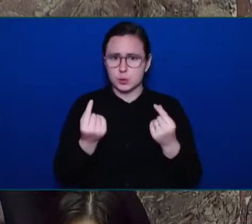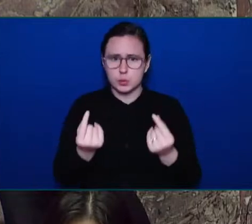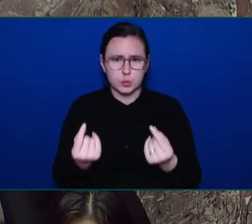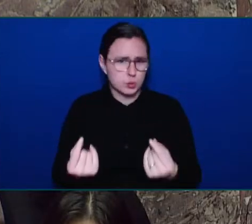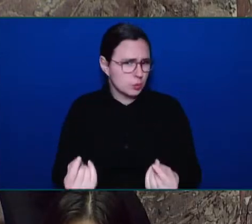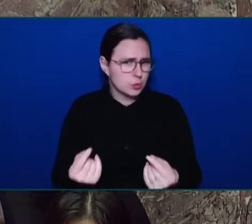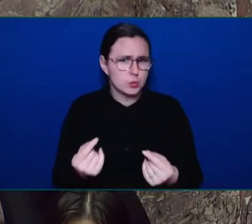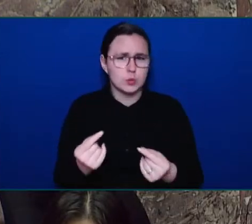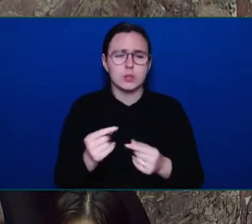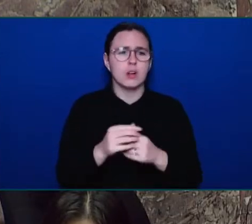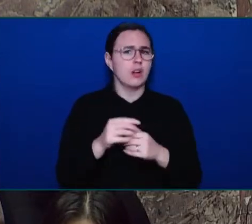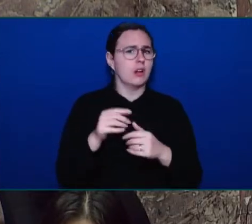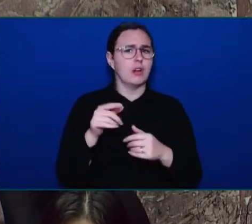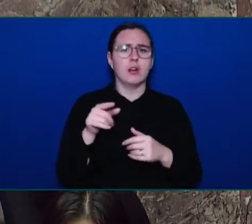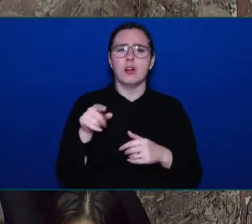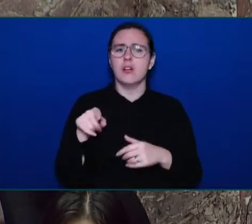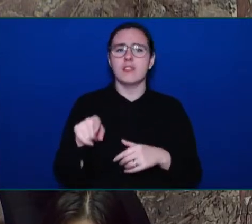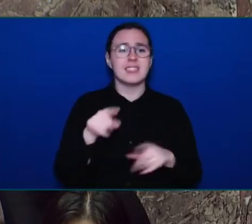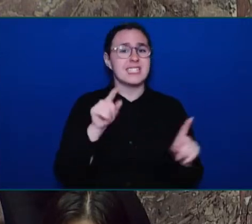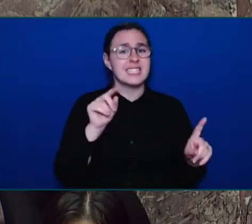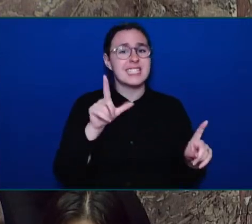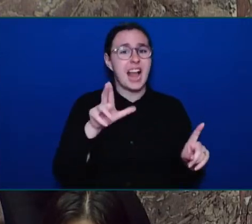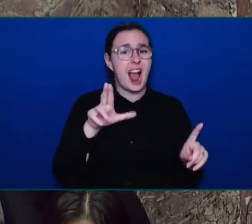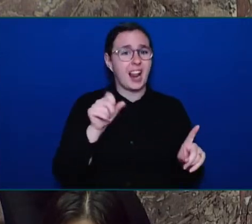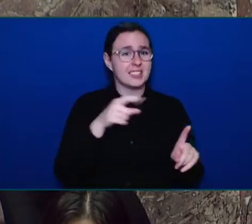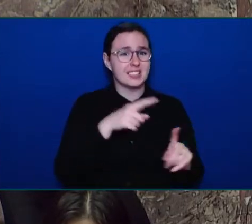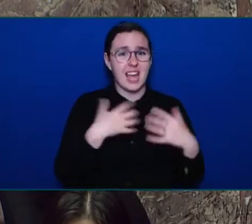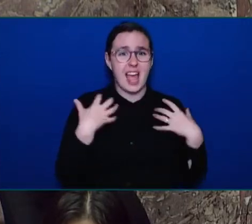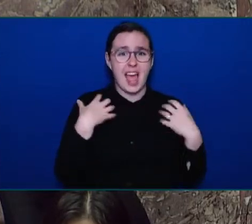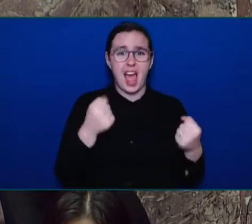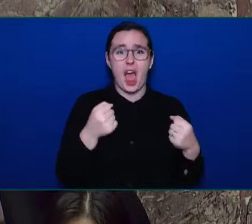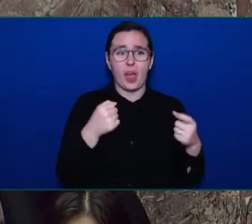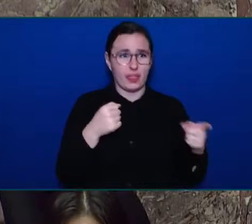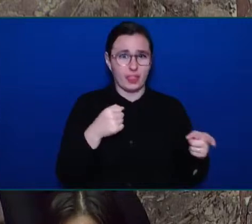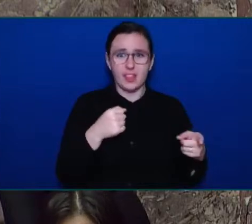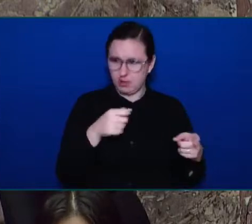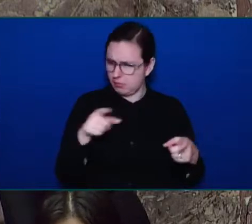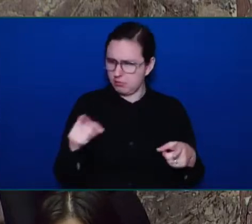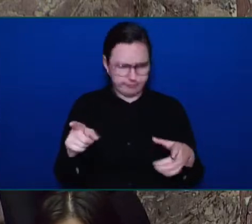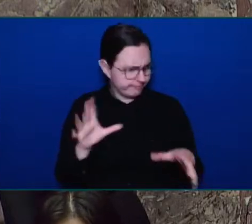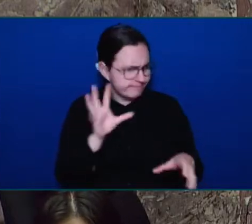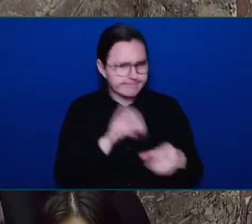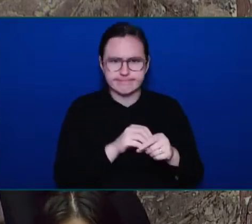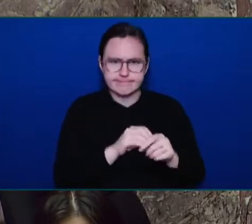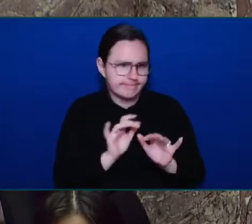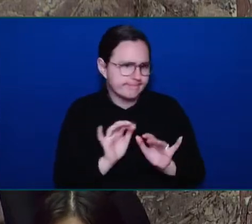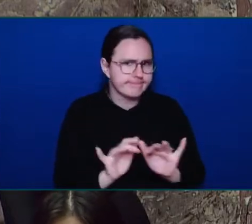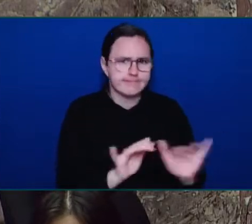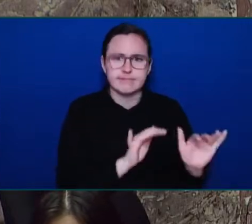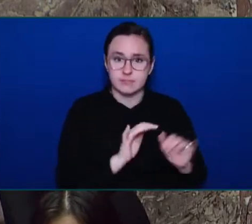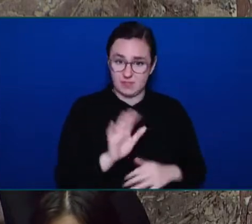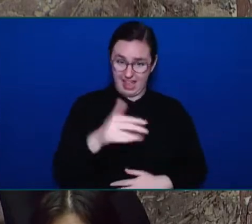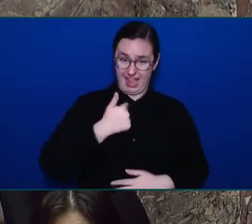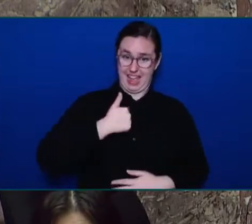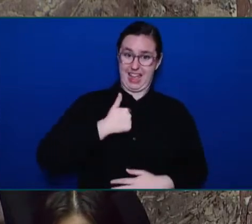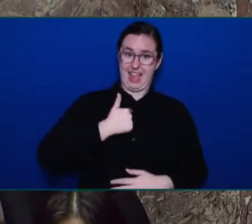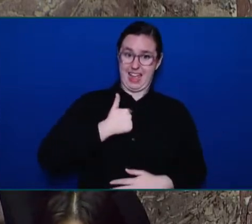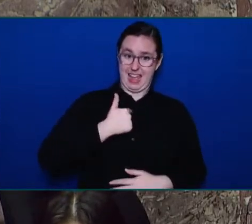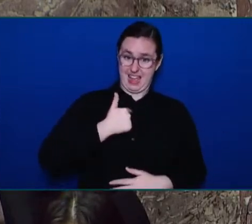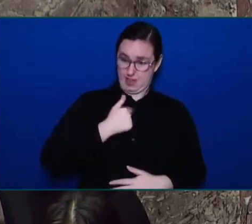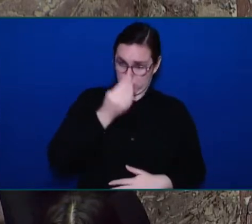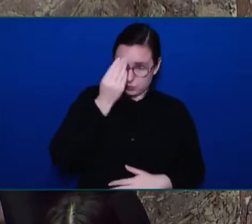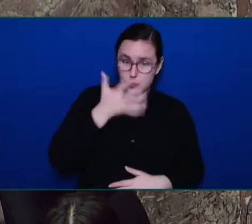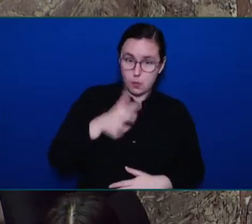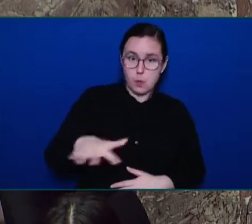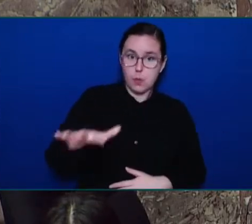Honourable Speaker, which I, Honourable Speaker, referred to them because I take that issue so seriously. It's why we